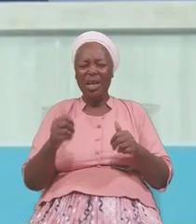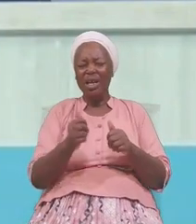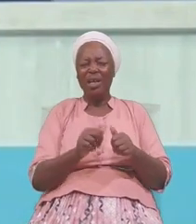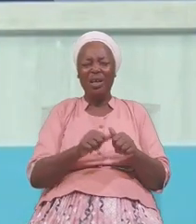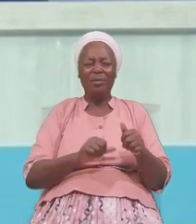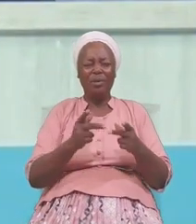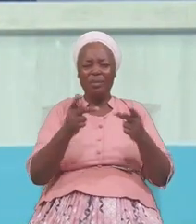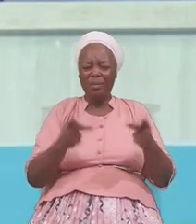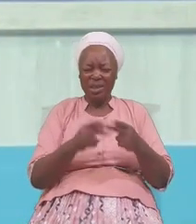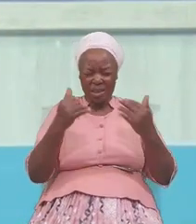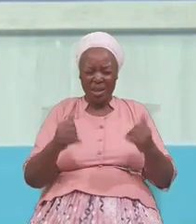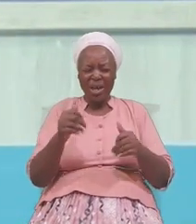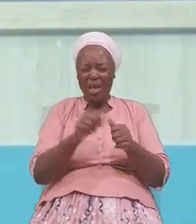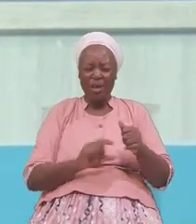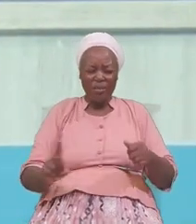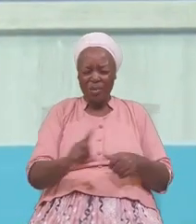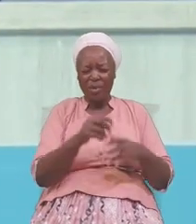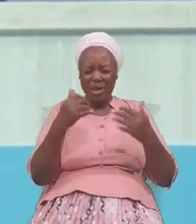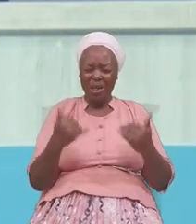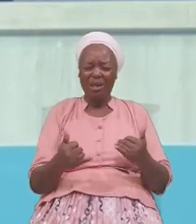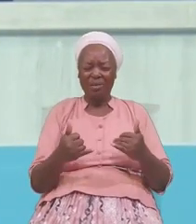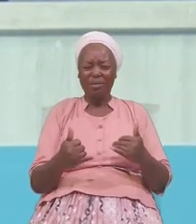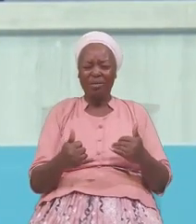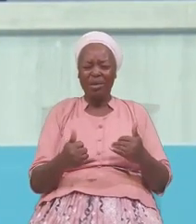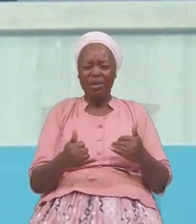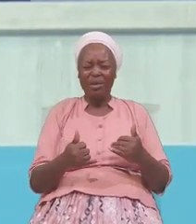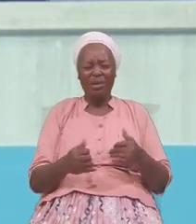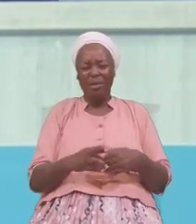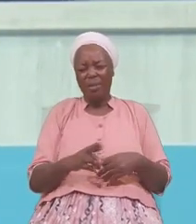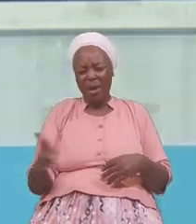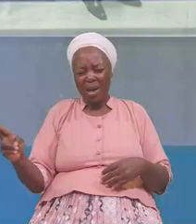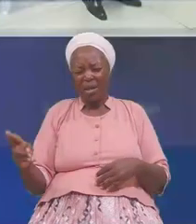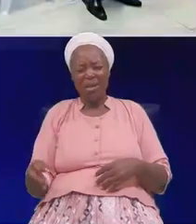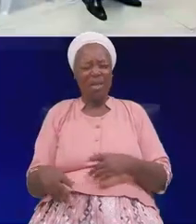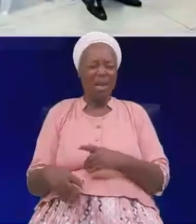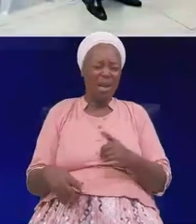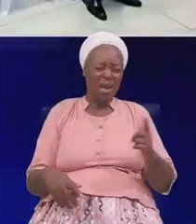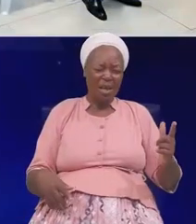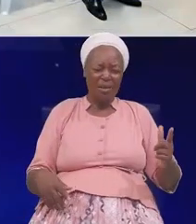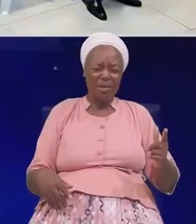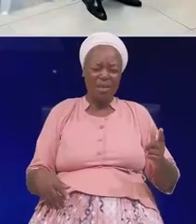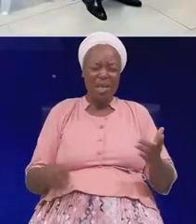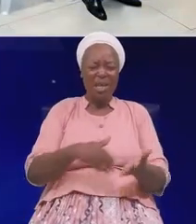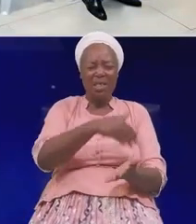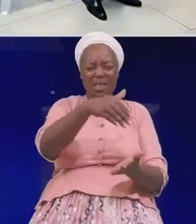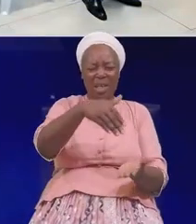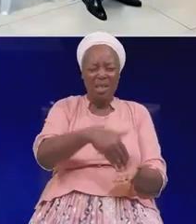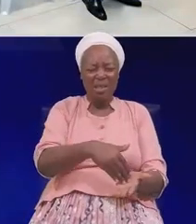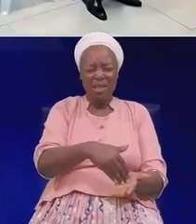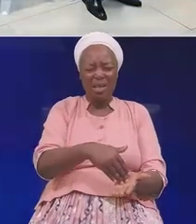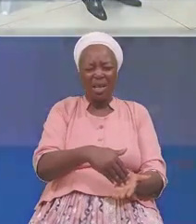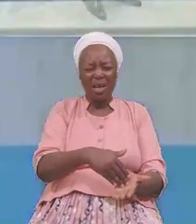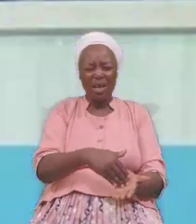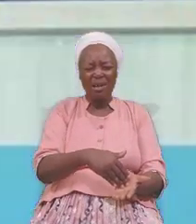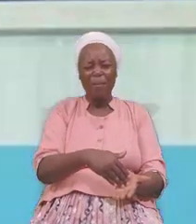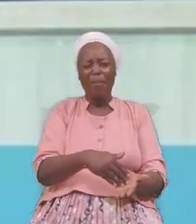now, everyone now, right, left, center,